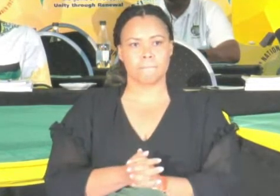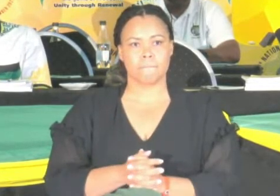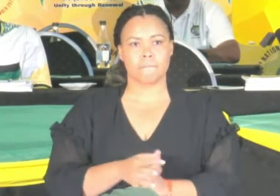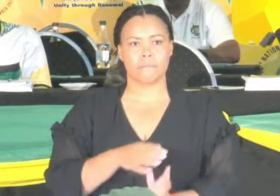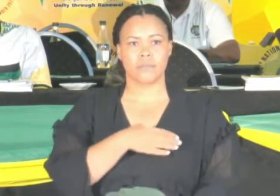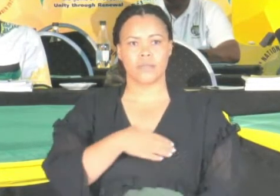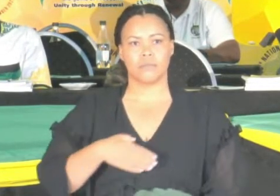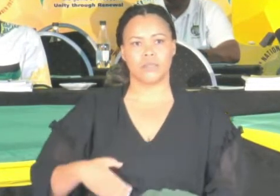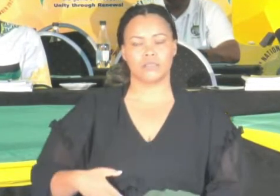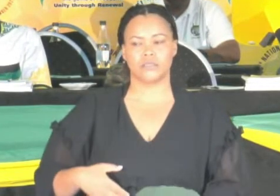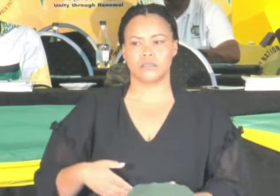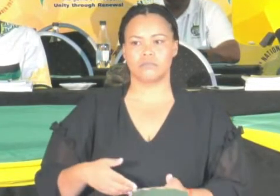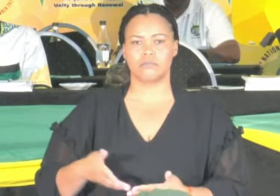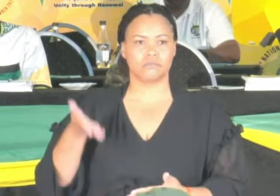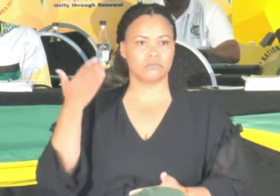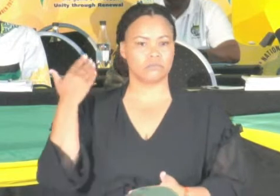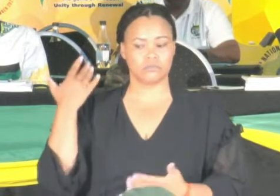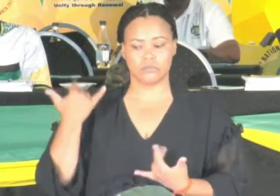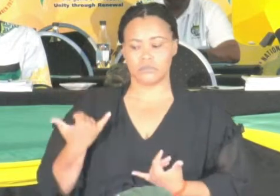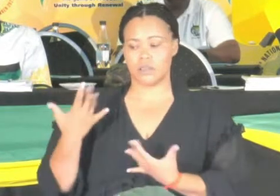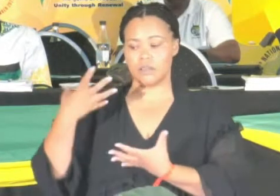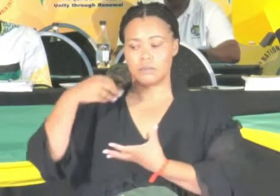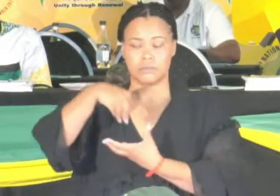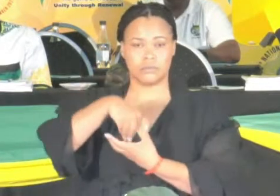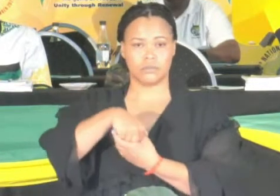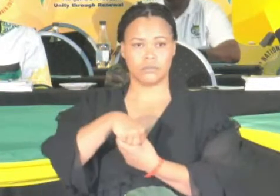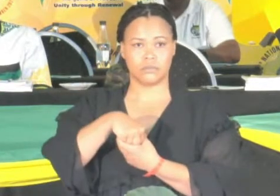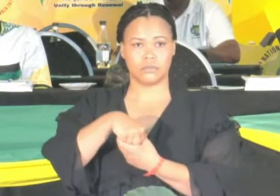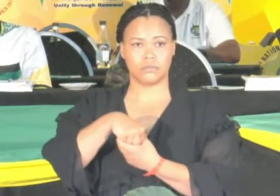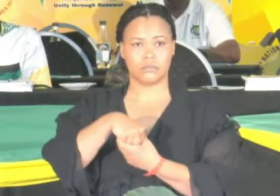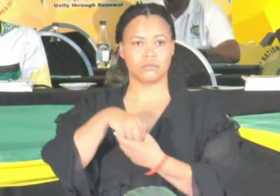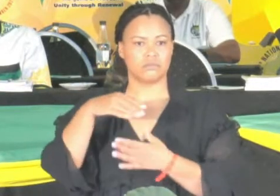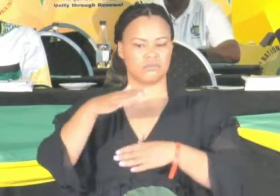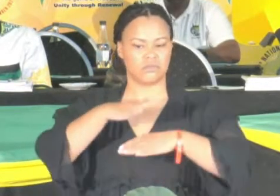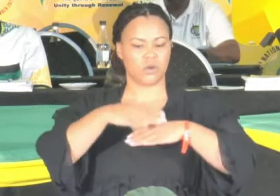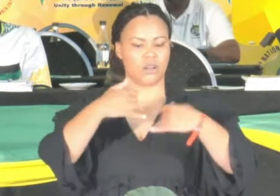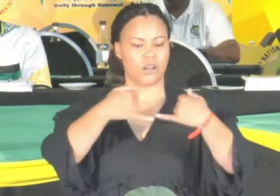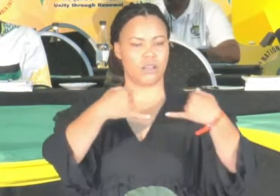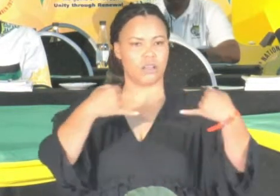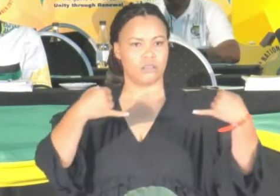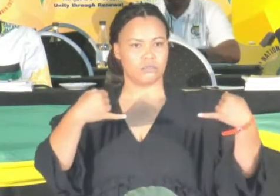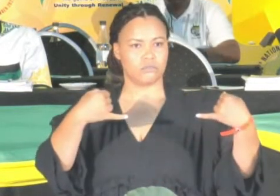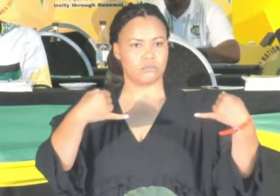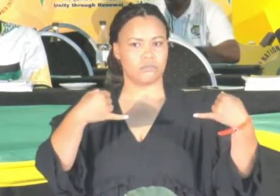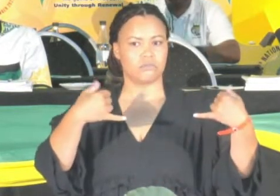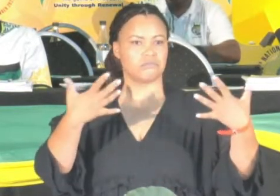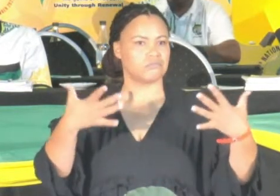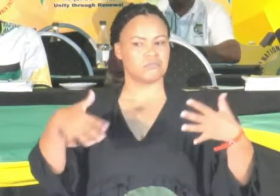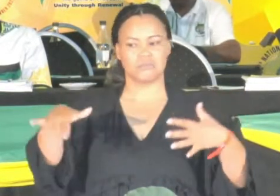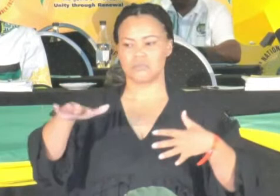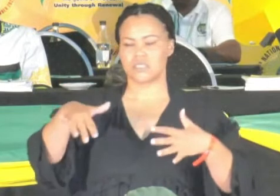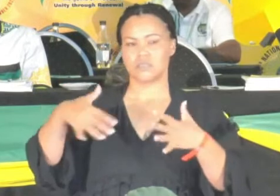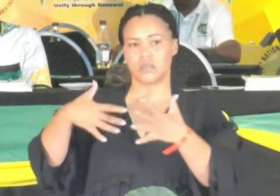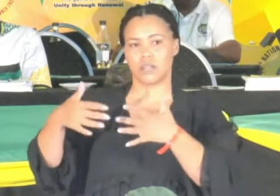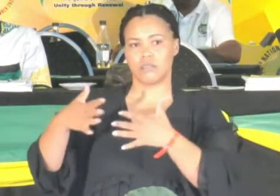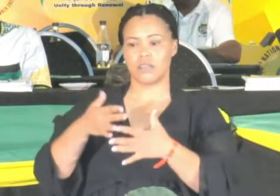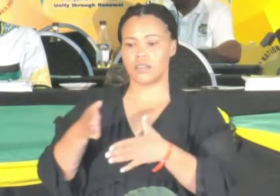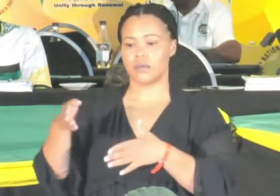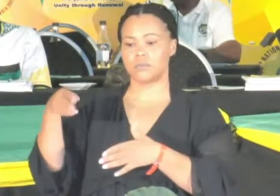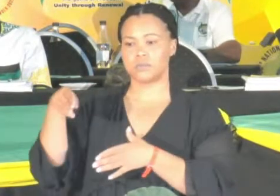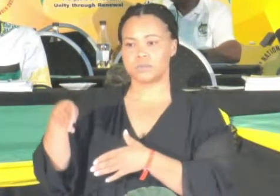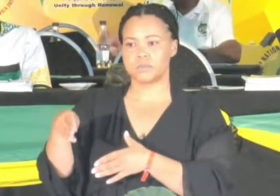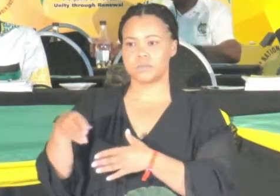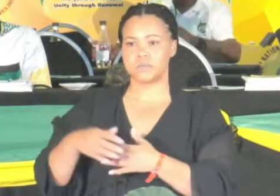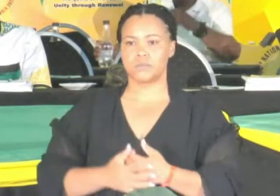former presidents who are participating online in whatever venue they are in,